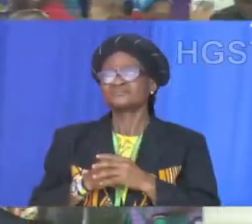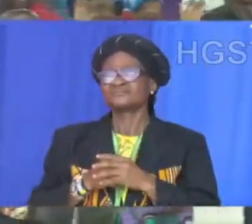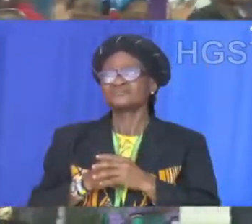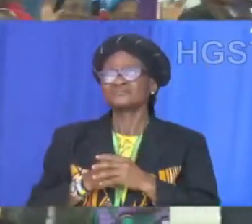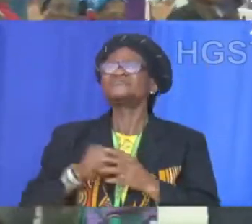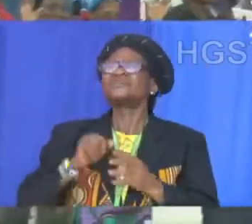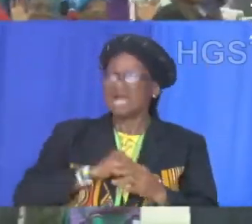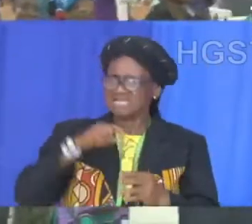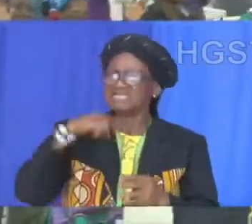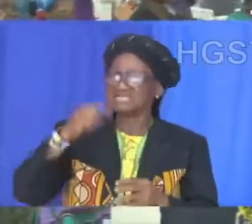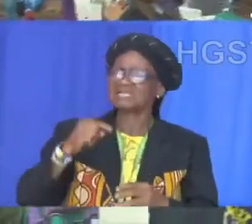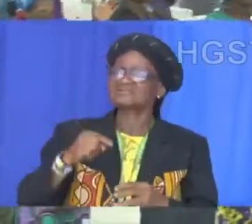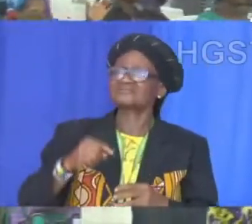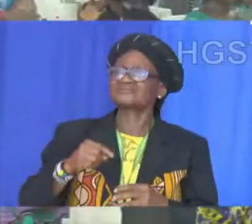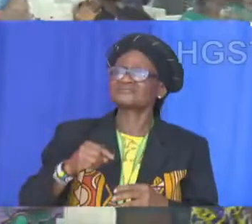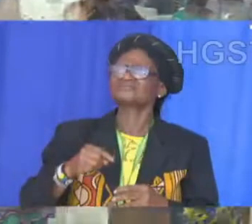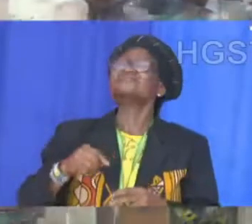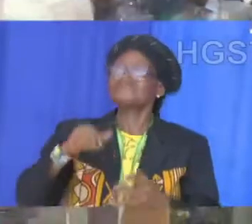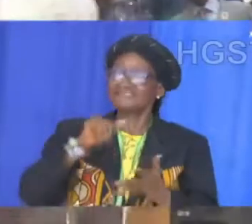I said, that is true.